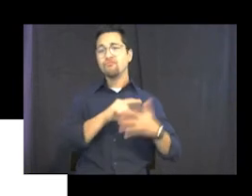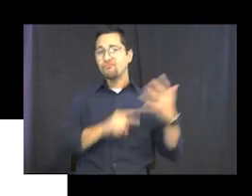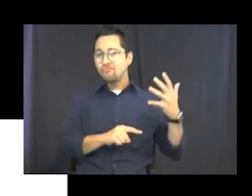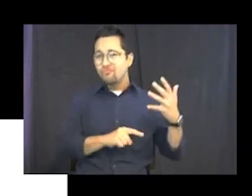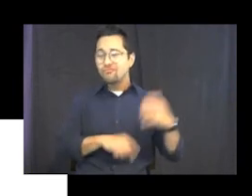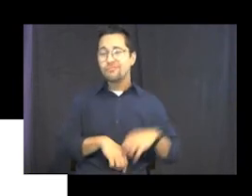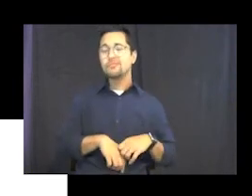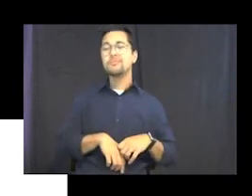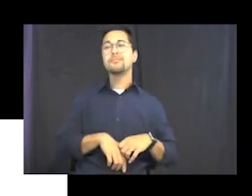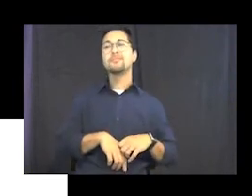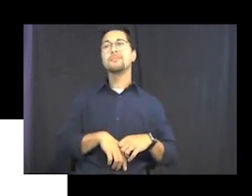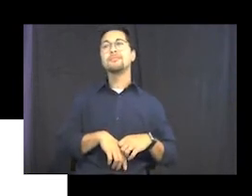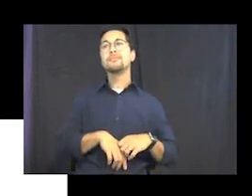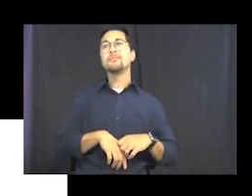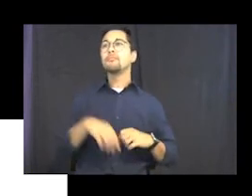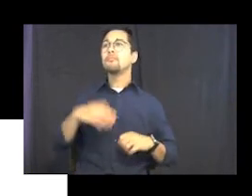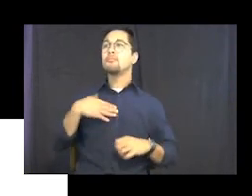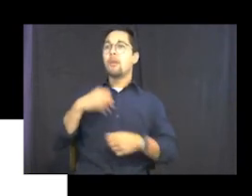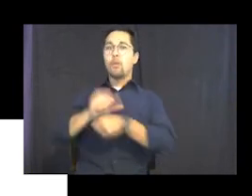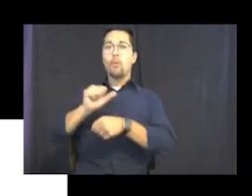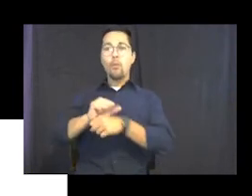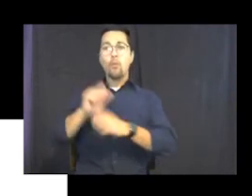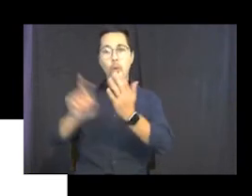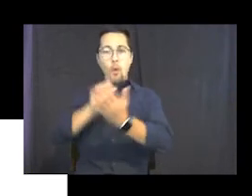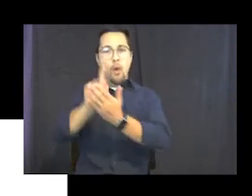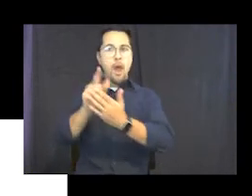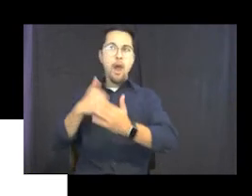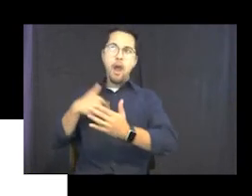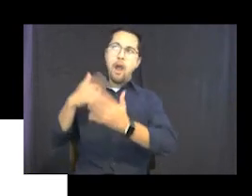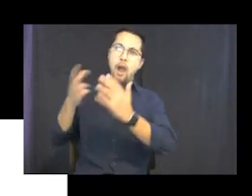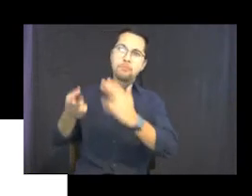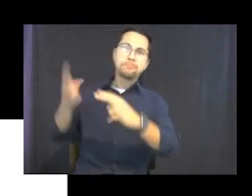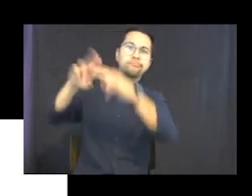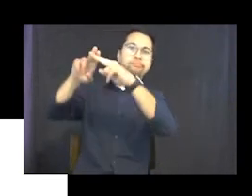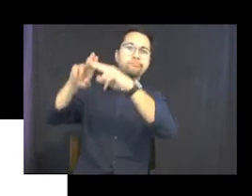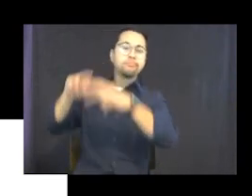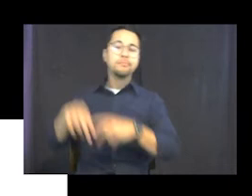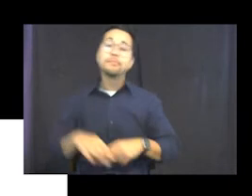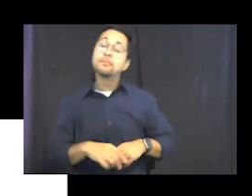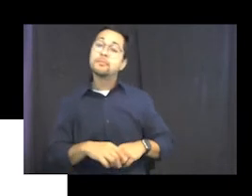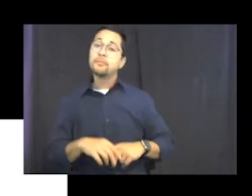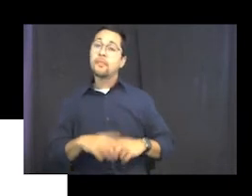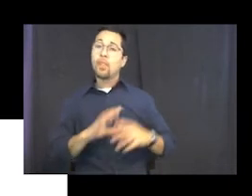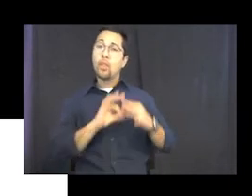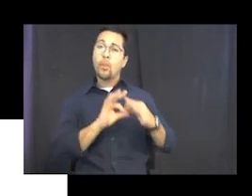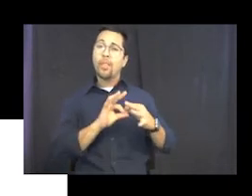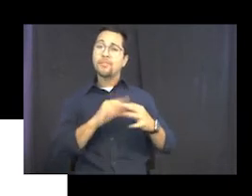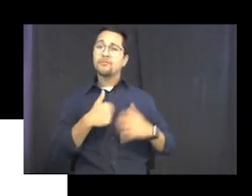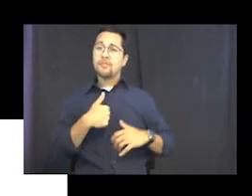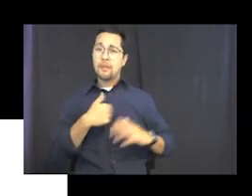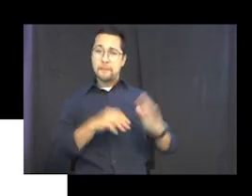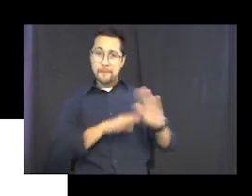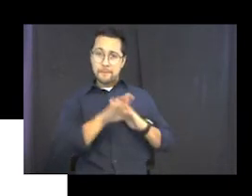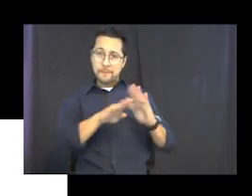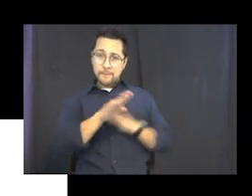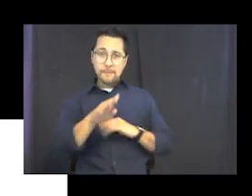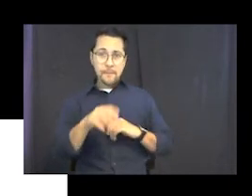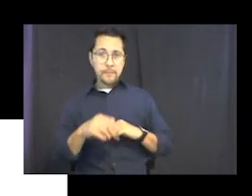to increasing my hours at work, the relationship that I've developed